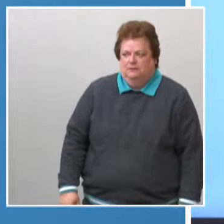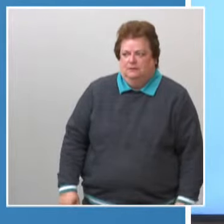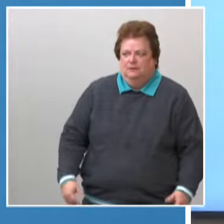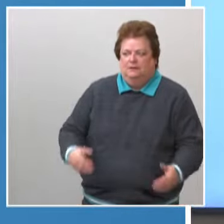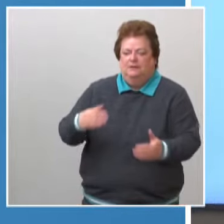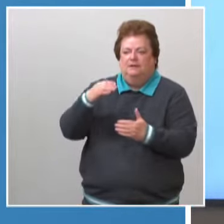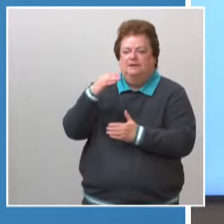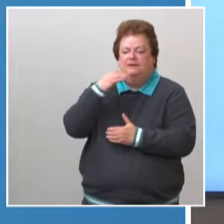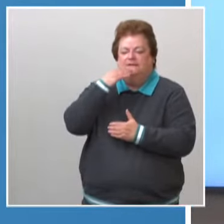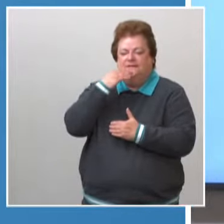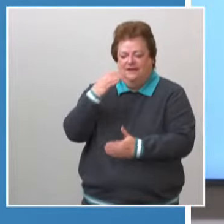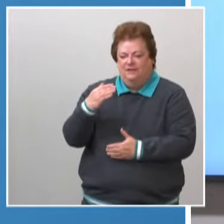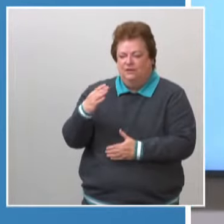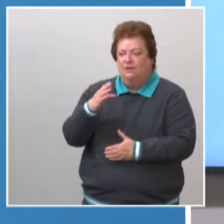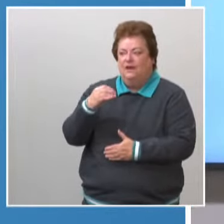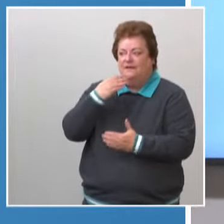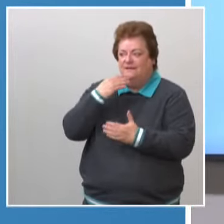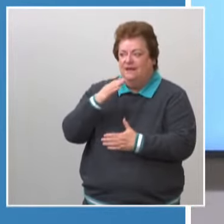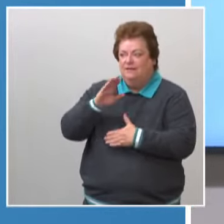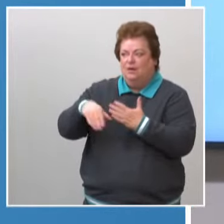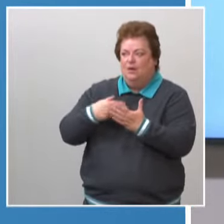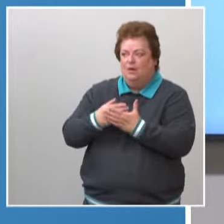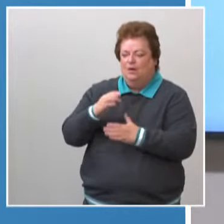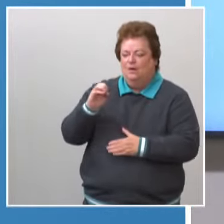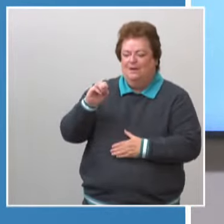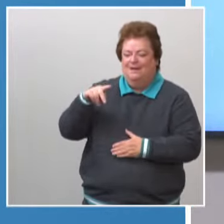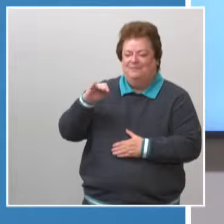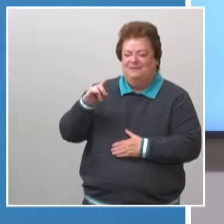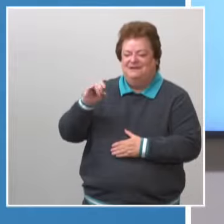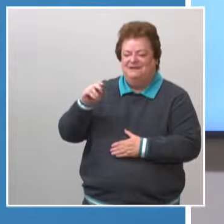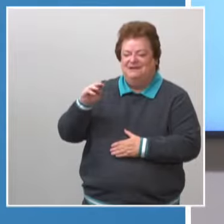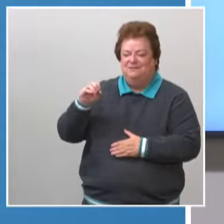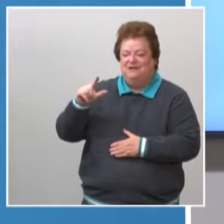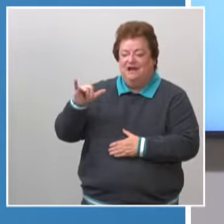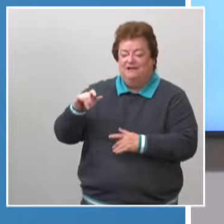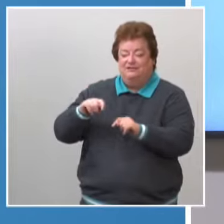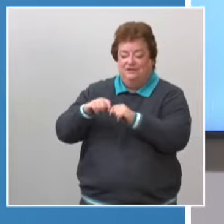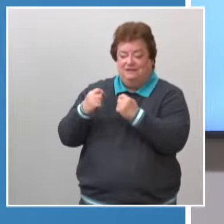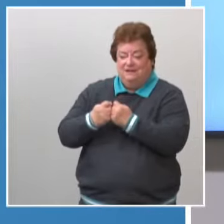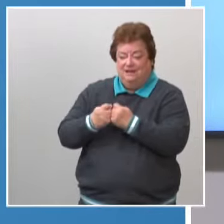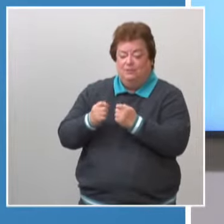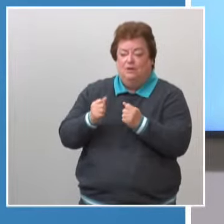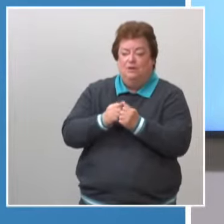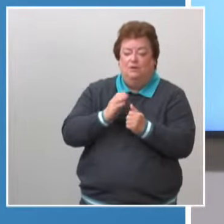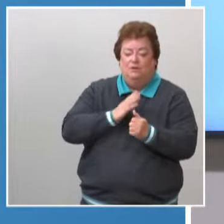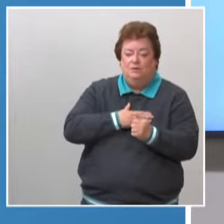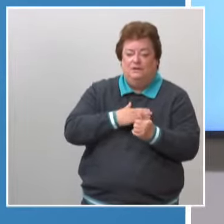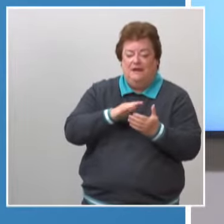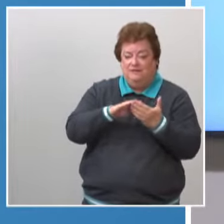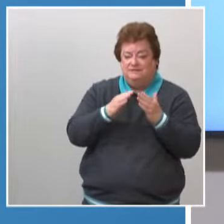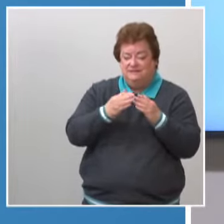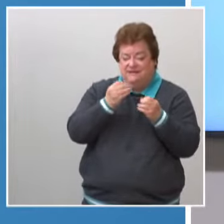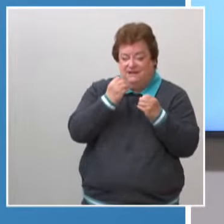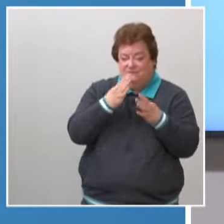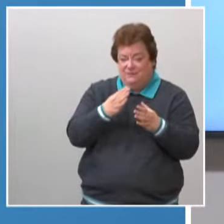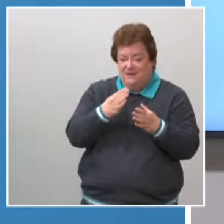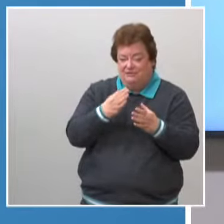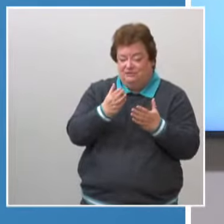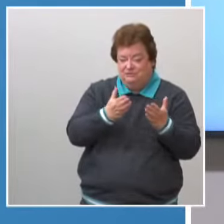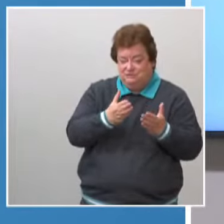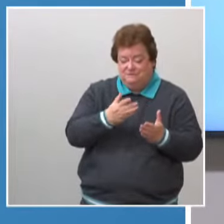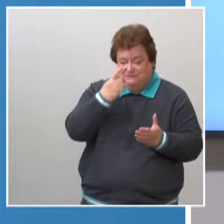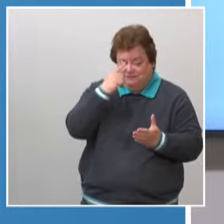Tommy, thank you, and I want to thank our entire epidemiology team, along with our city information services for this work